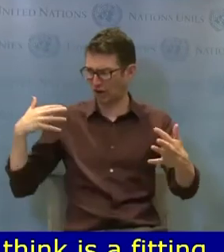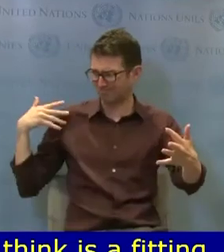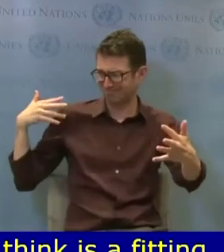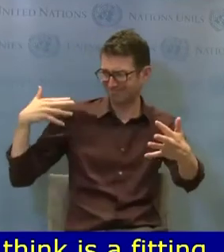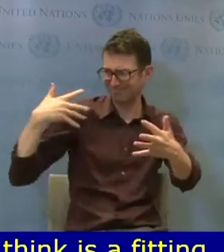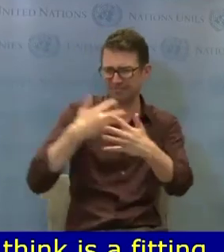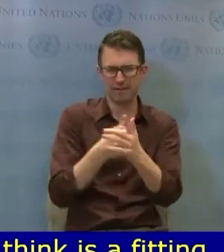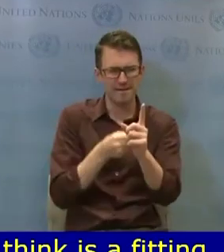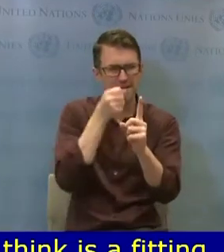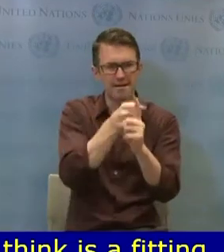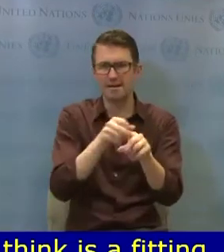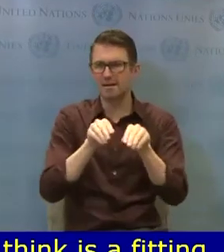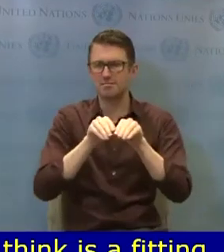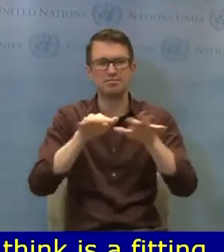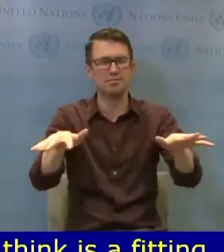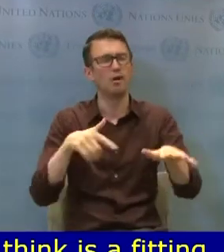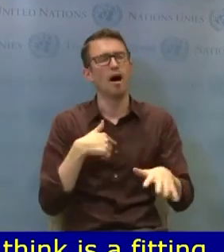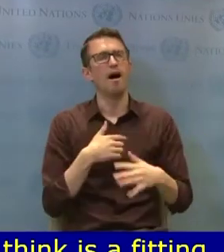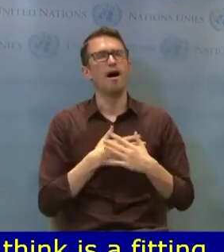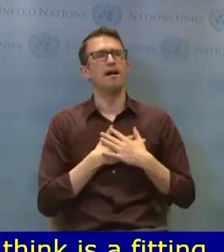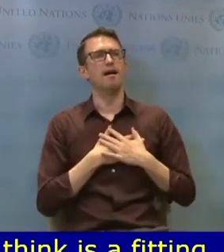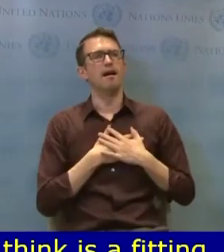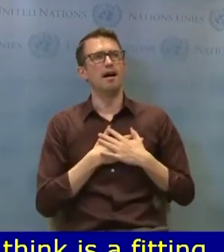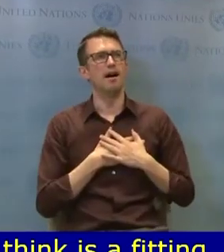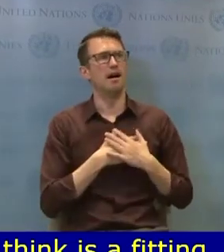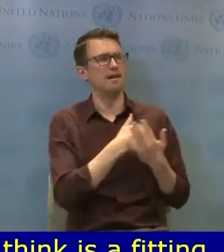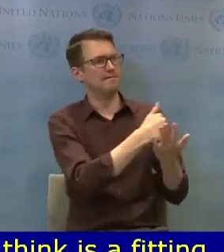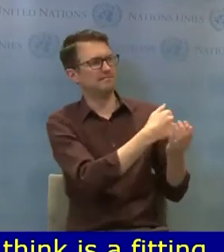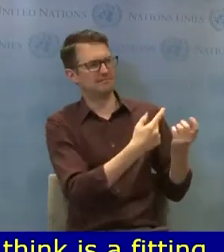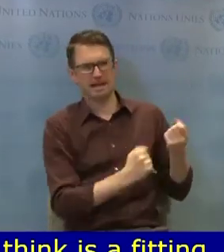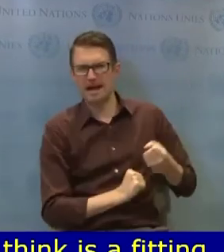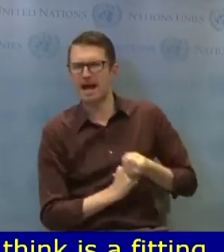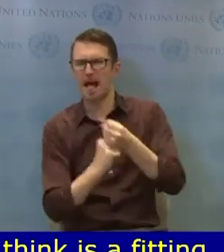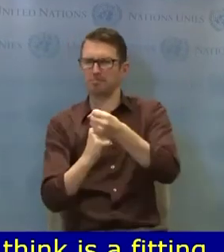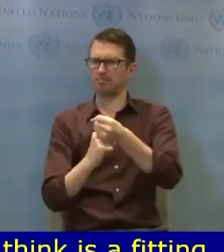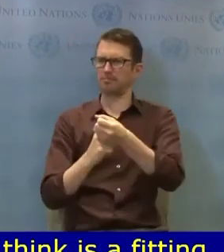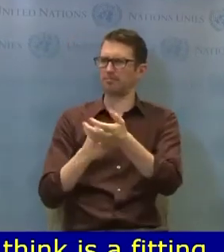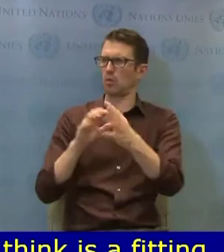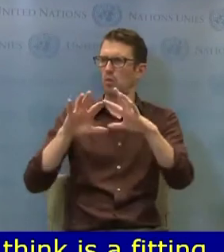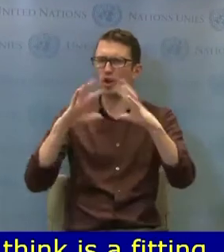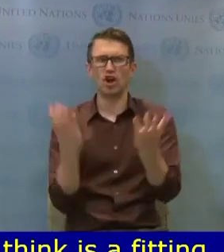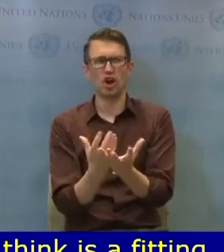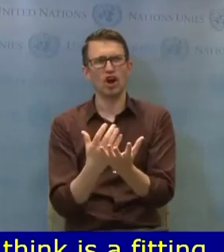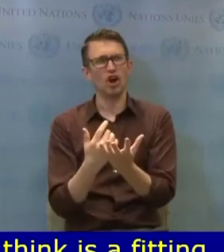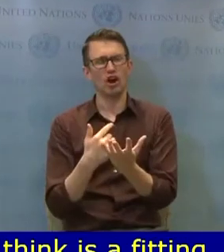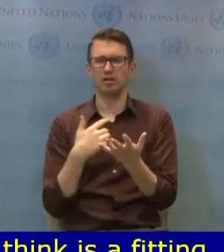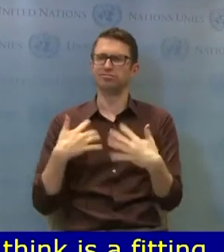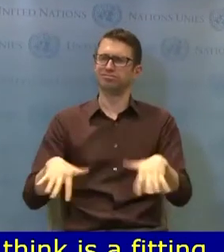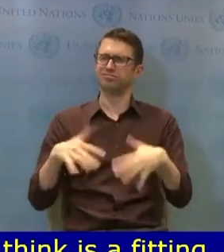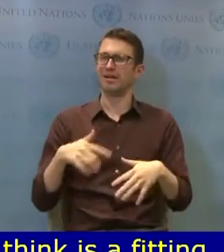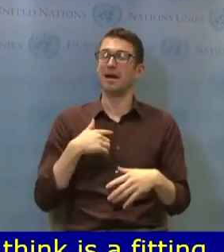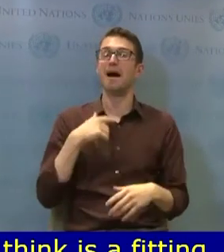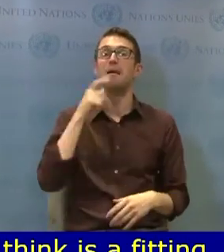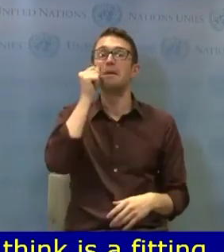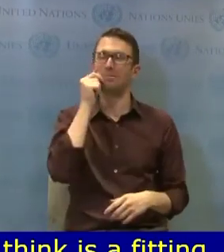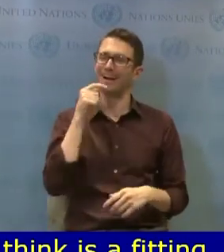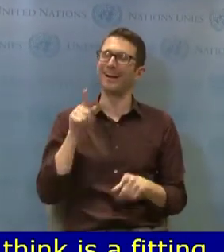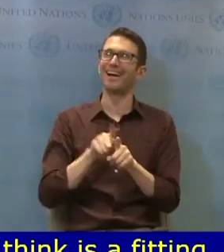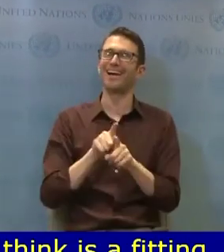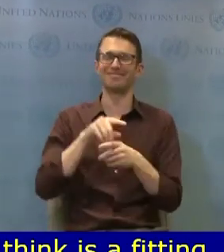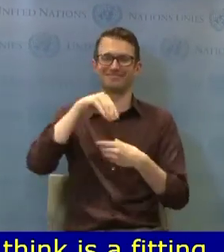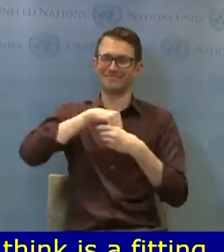father's life that I've been relentlessly trying to piece together for over 25 years, making this experience right now even more